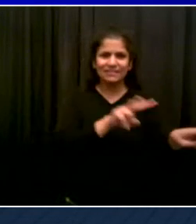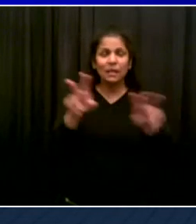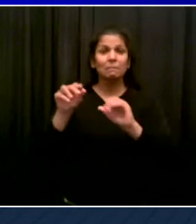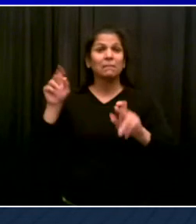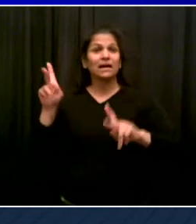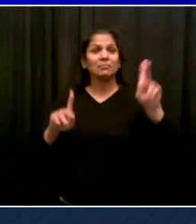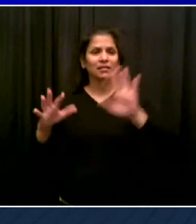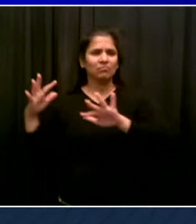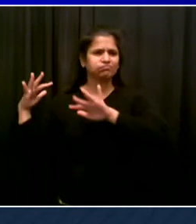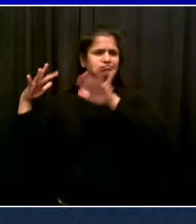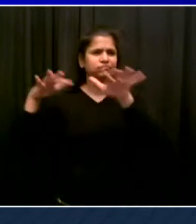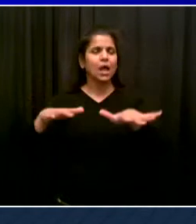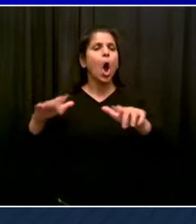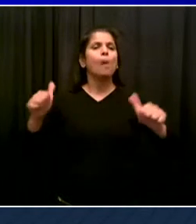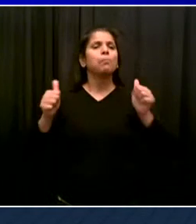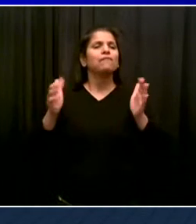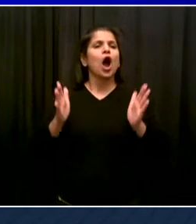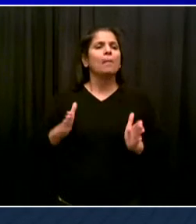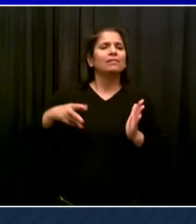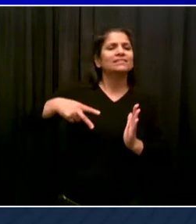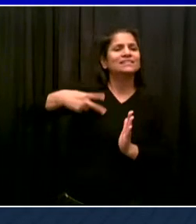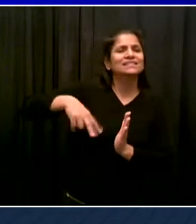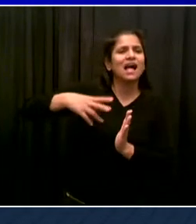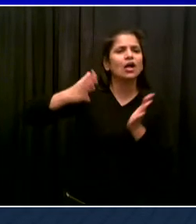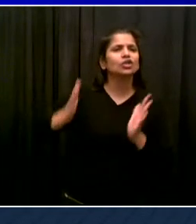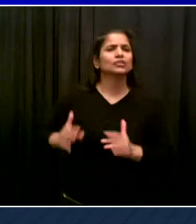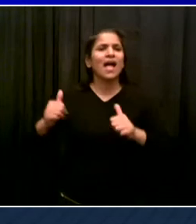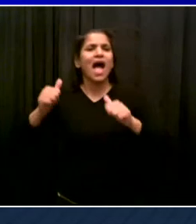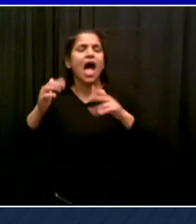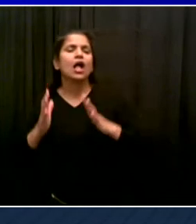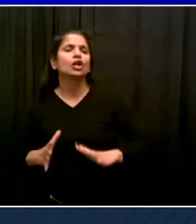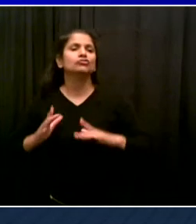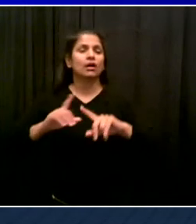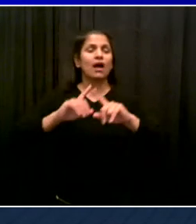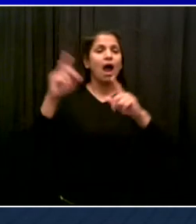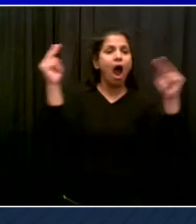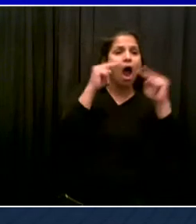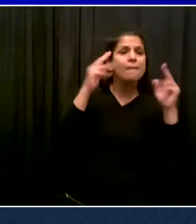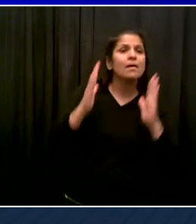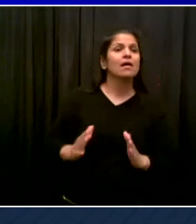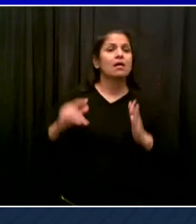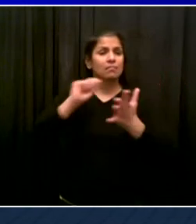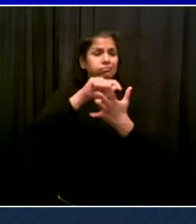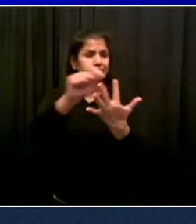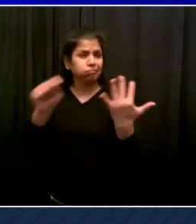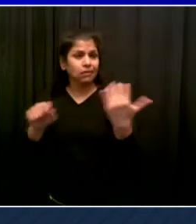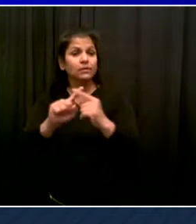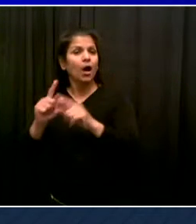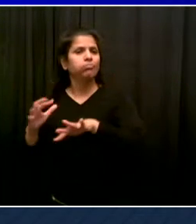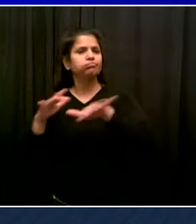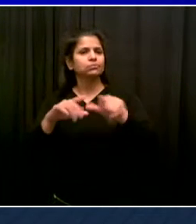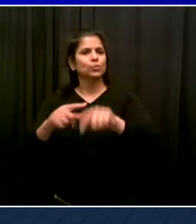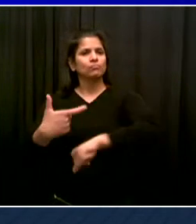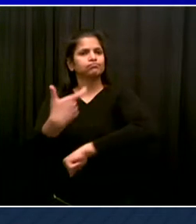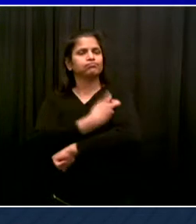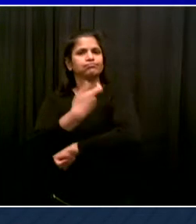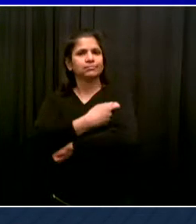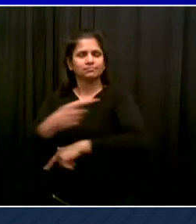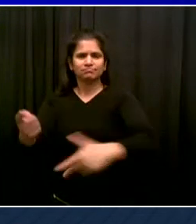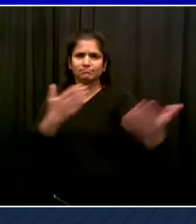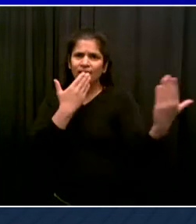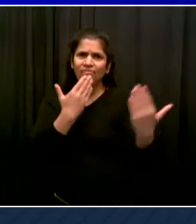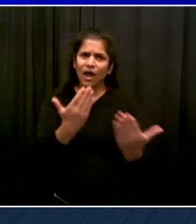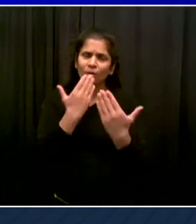this fall, all over New York City as we come back to life. So thanks to Lin-Manuel Miranda and Luis Miranda, his dad, who's done so much for this